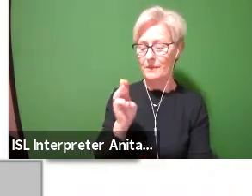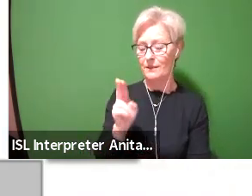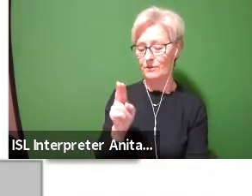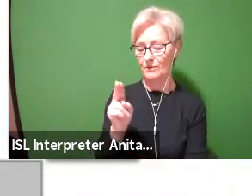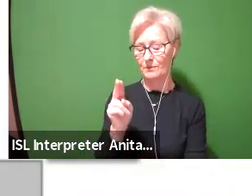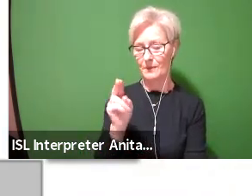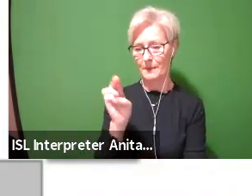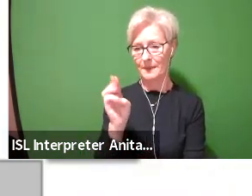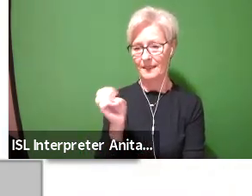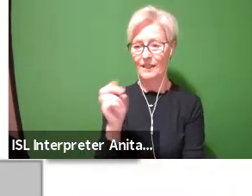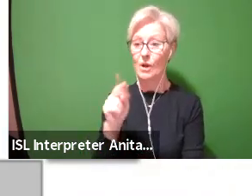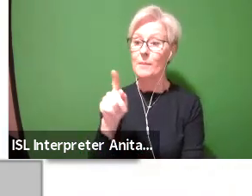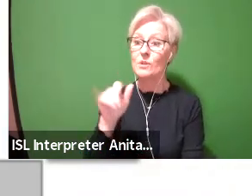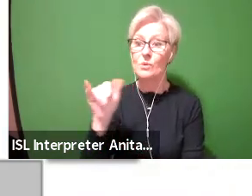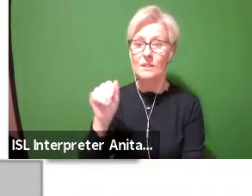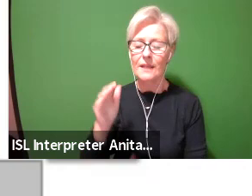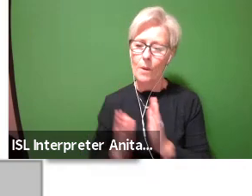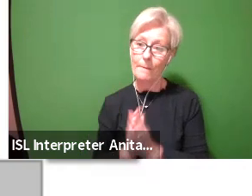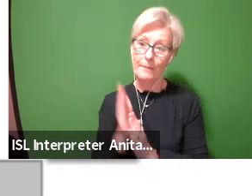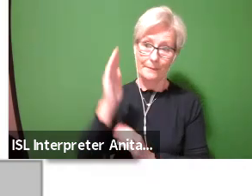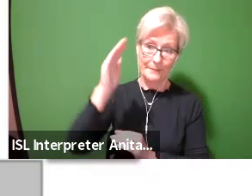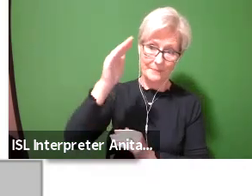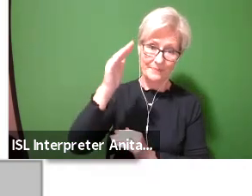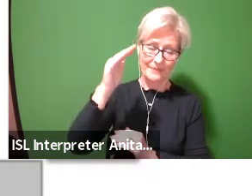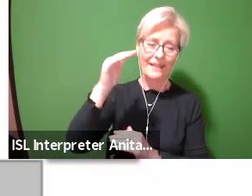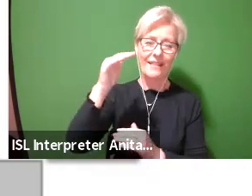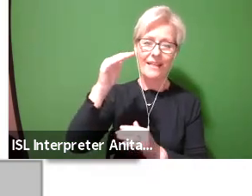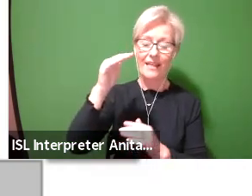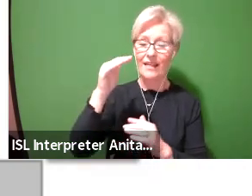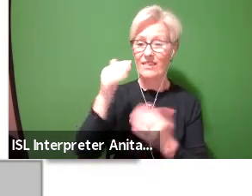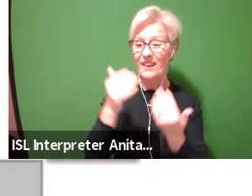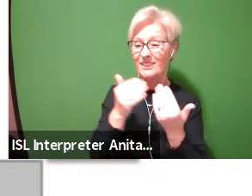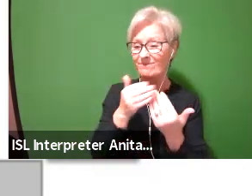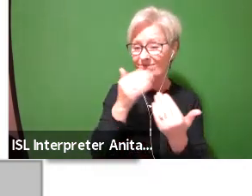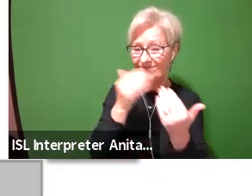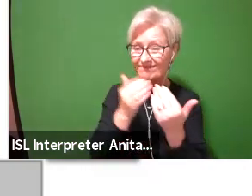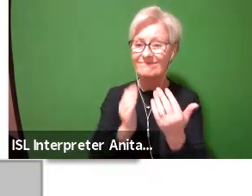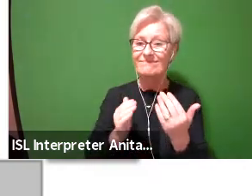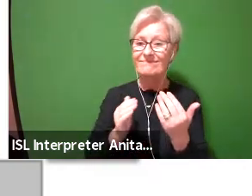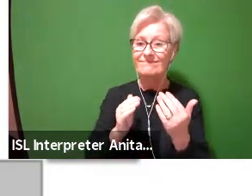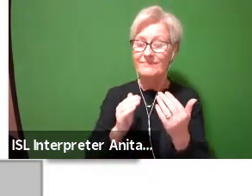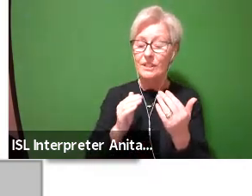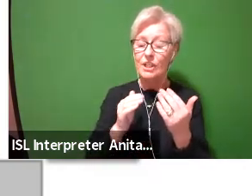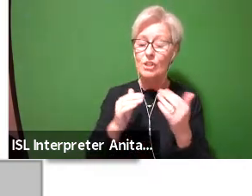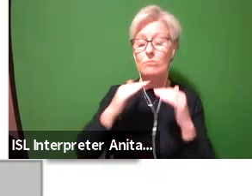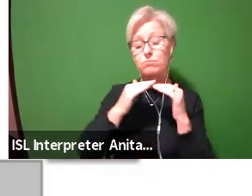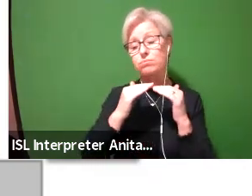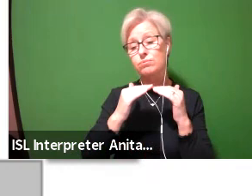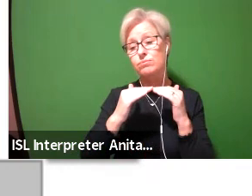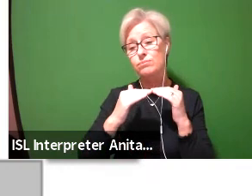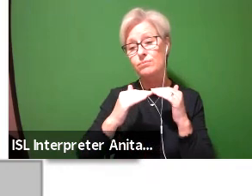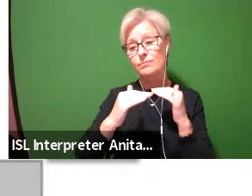rise in estrogen. And then as we enter adolescence and our menstrual cycle begins, we have the plateauing effect of